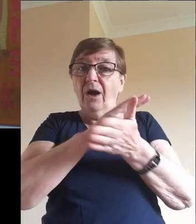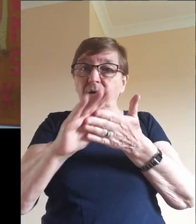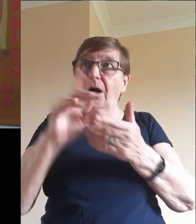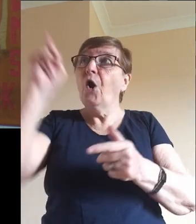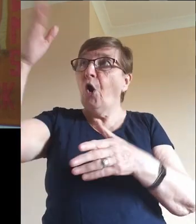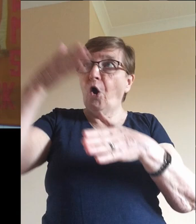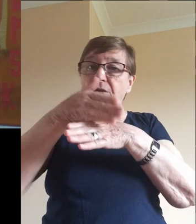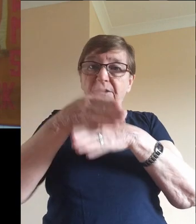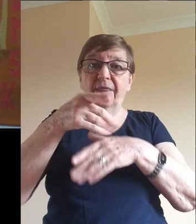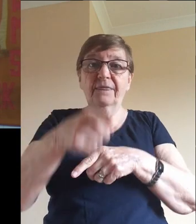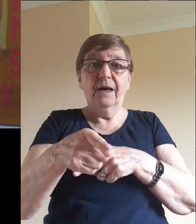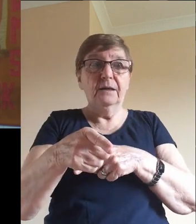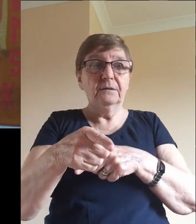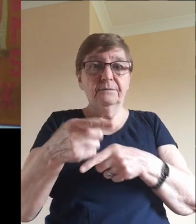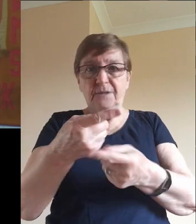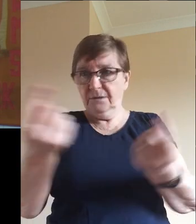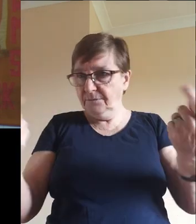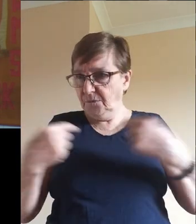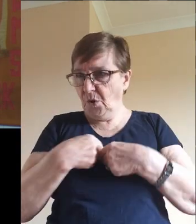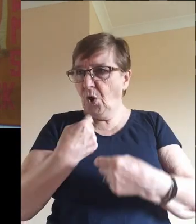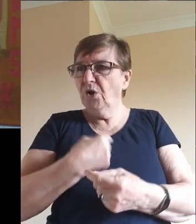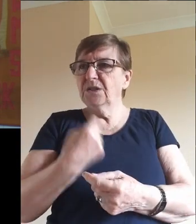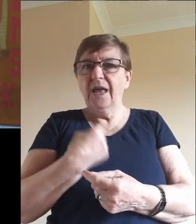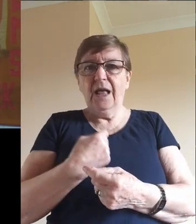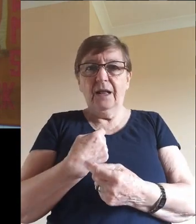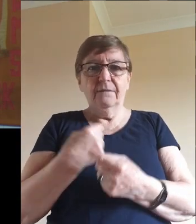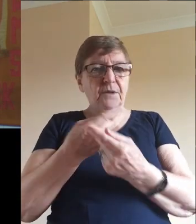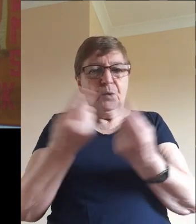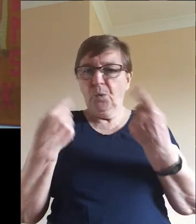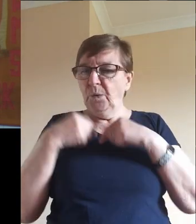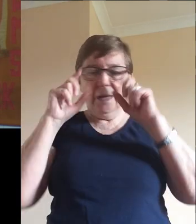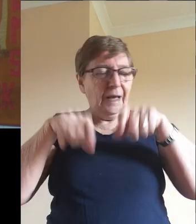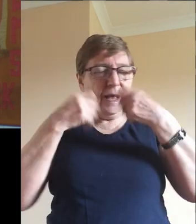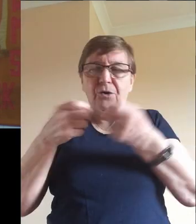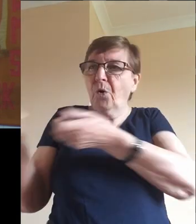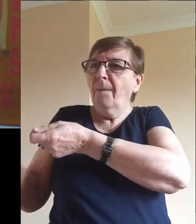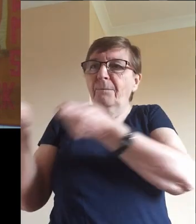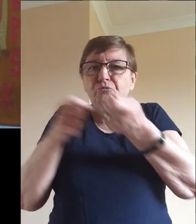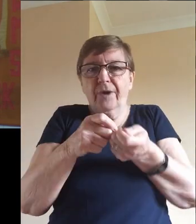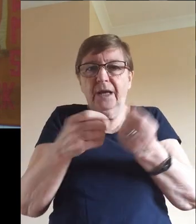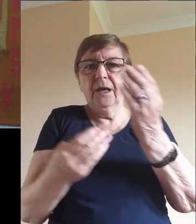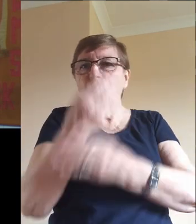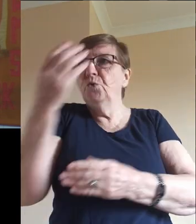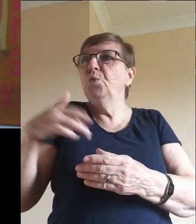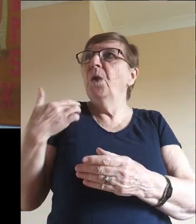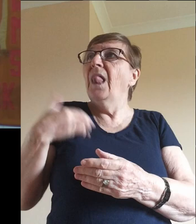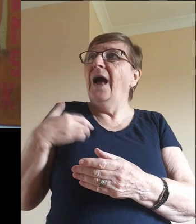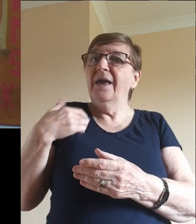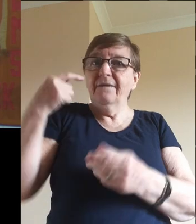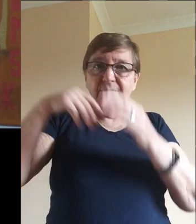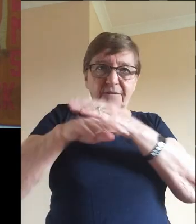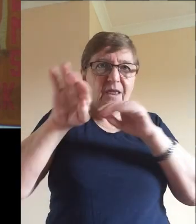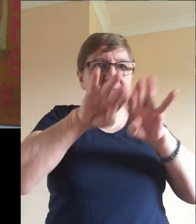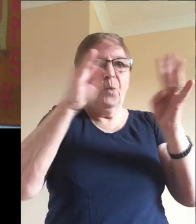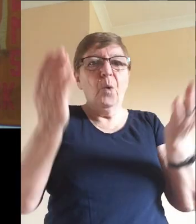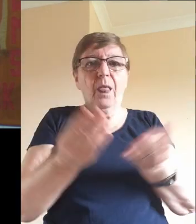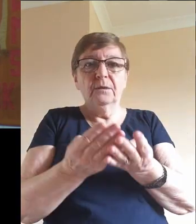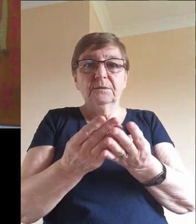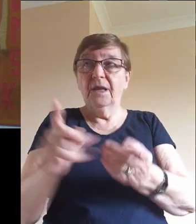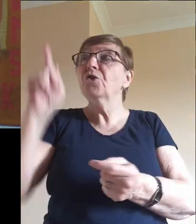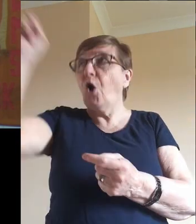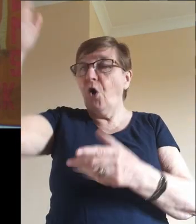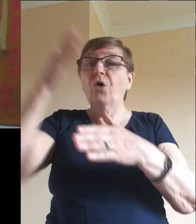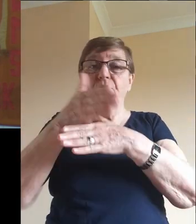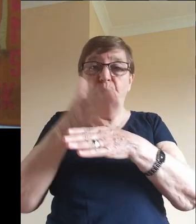Now, of ourselves, we are barren. Of ourselves, we cannot bring gospel life and transformation to the world. That is God's